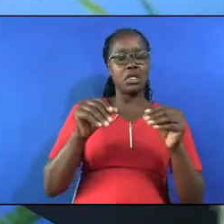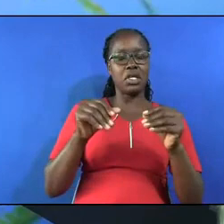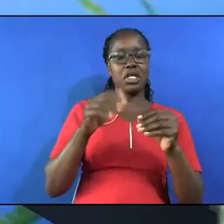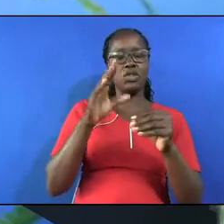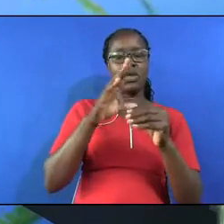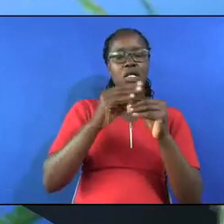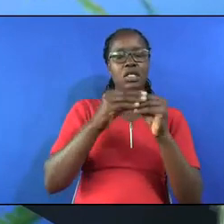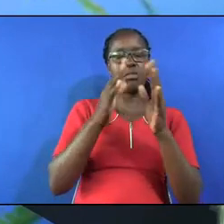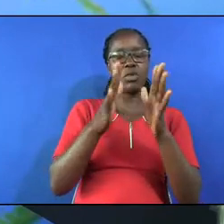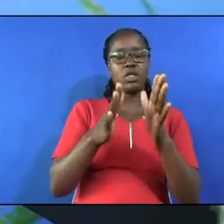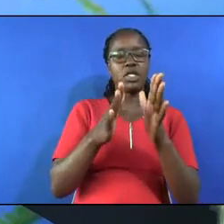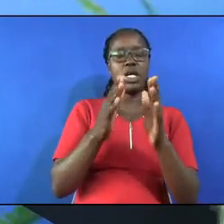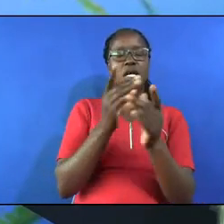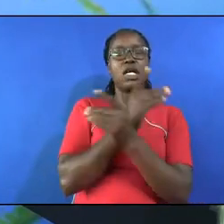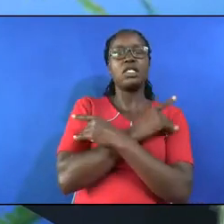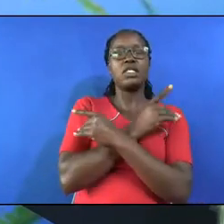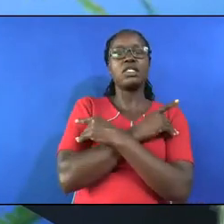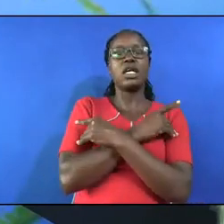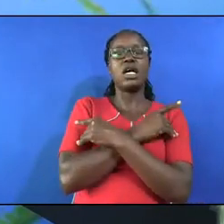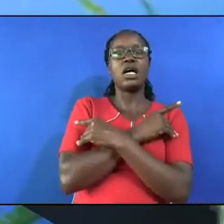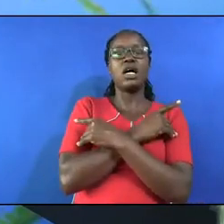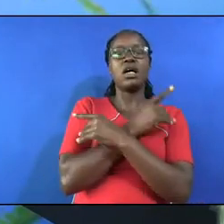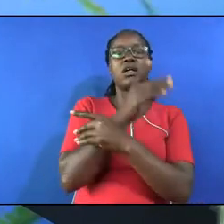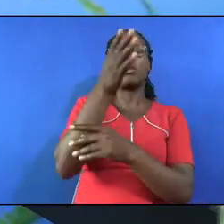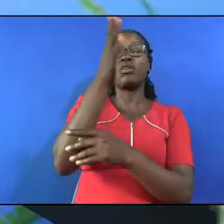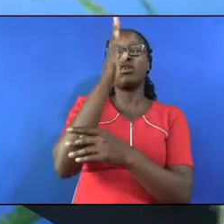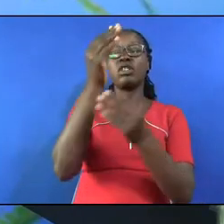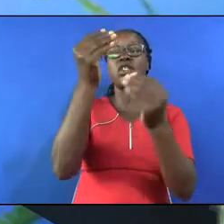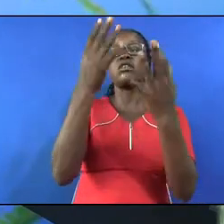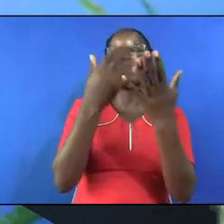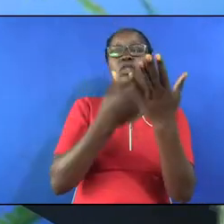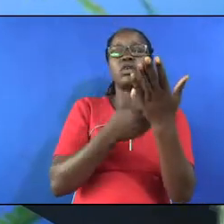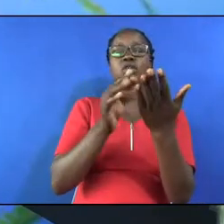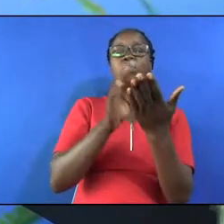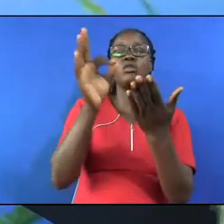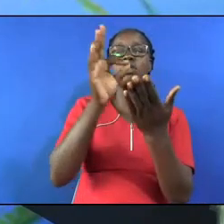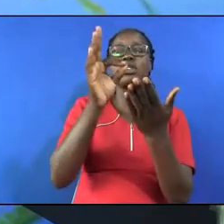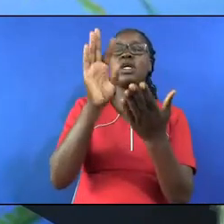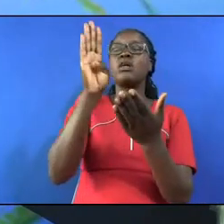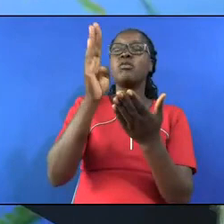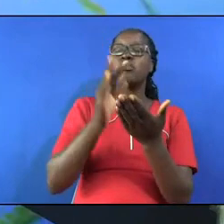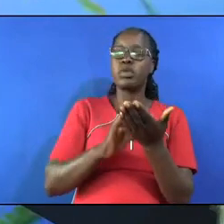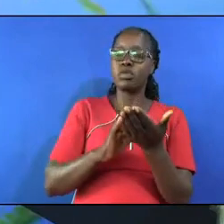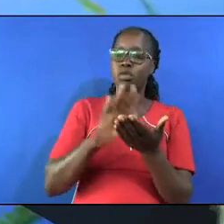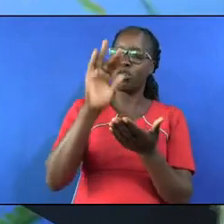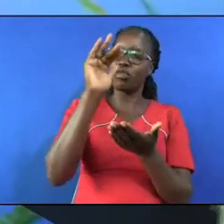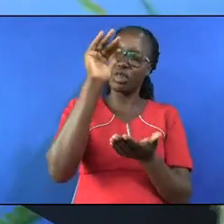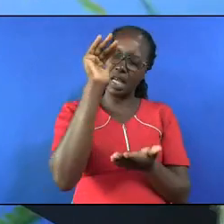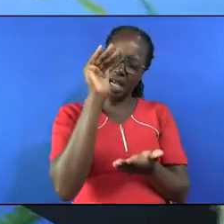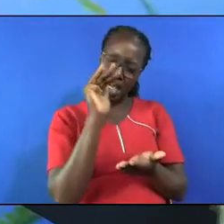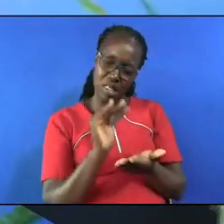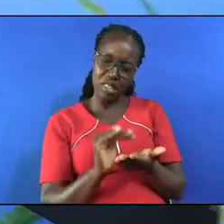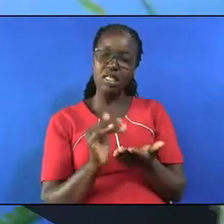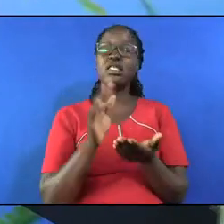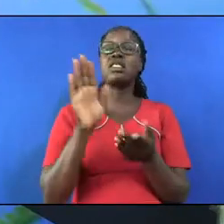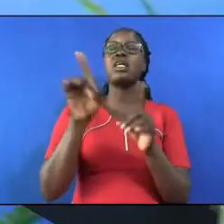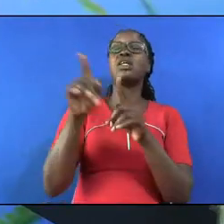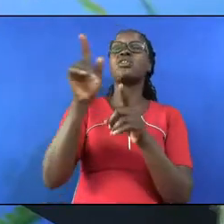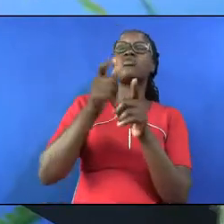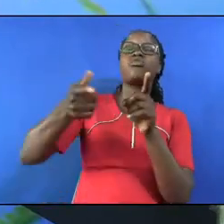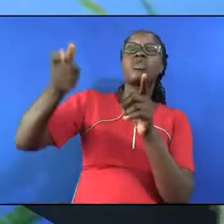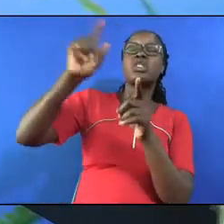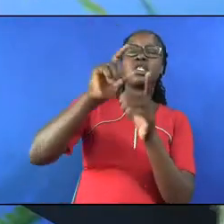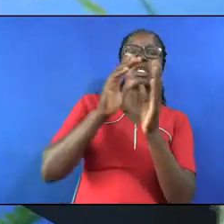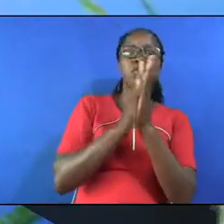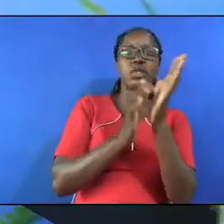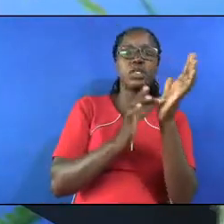potter. Dear God, may you fill me with your Holy Spirit. May you be glorified. May you increase, dear God, as I decrease. This I pray